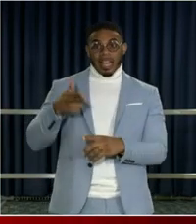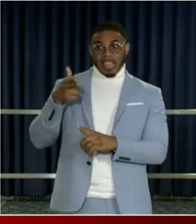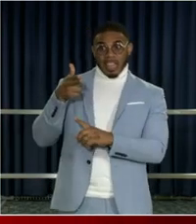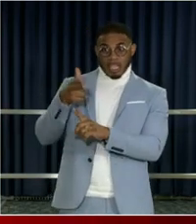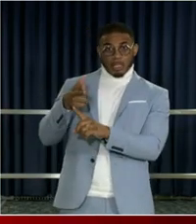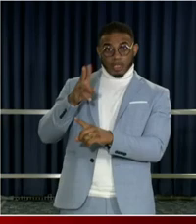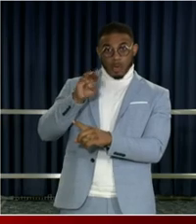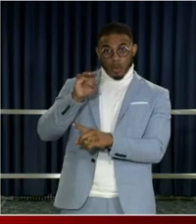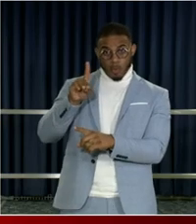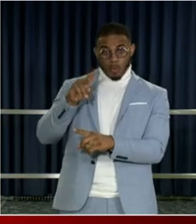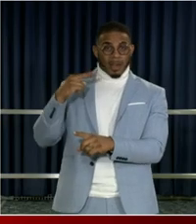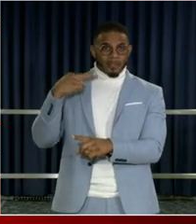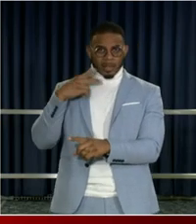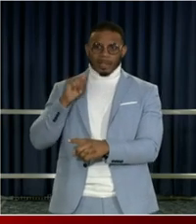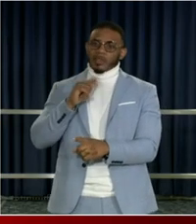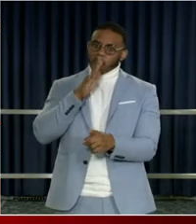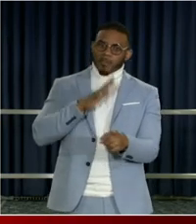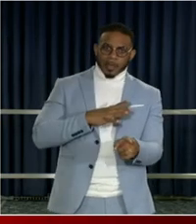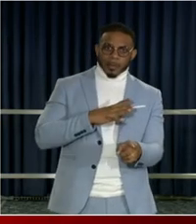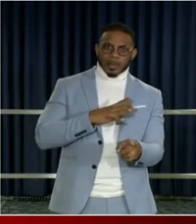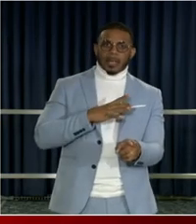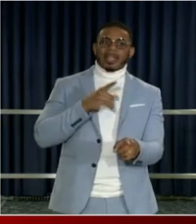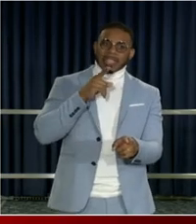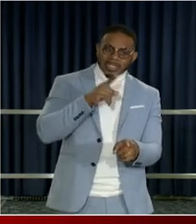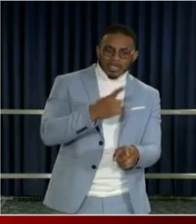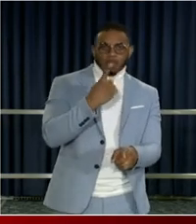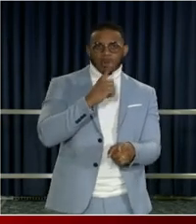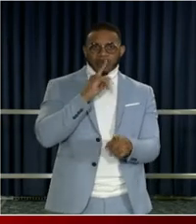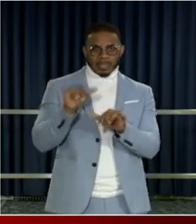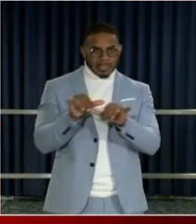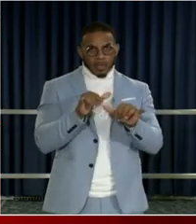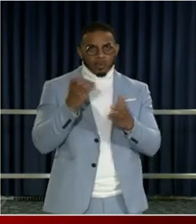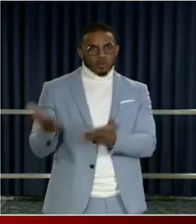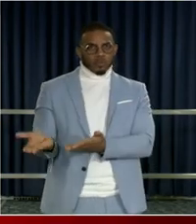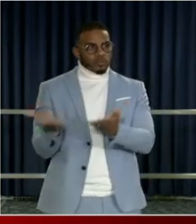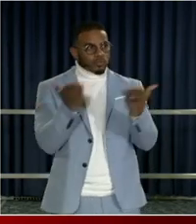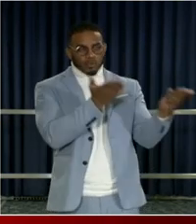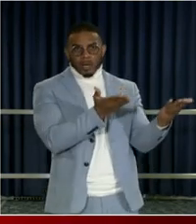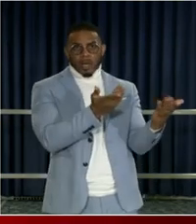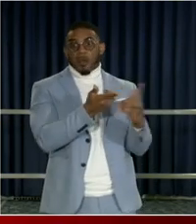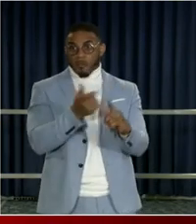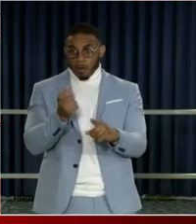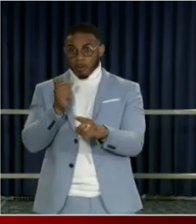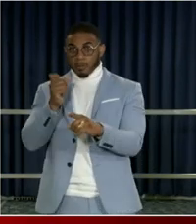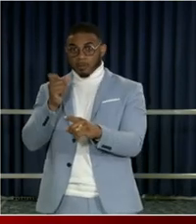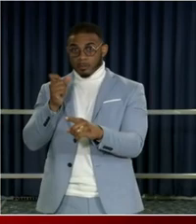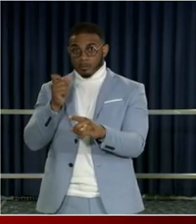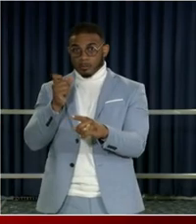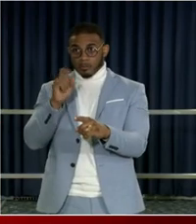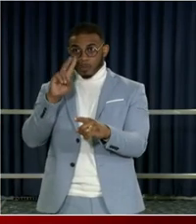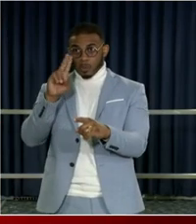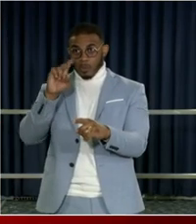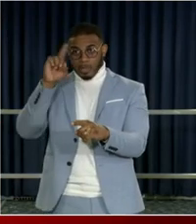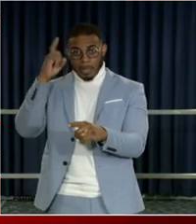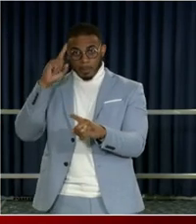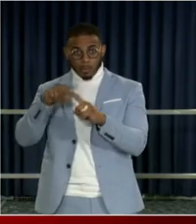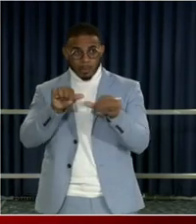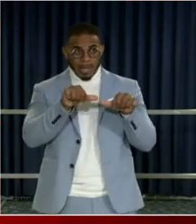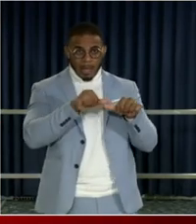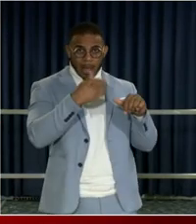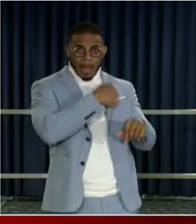gunshot wound victim, the female, she is the one who was transported from the scene to an